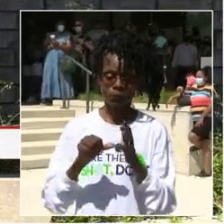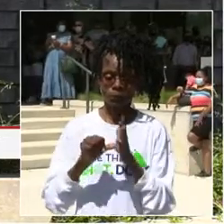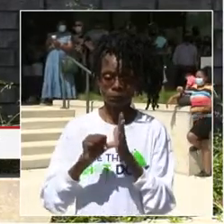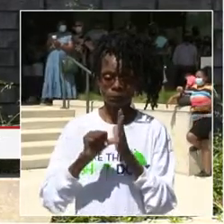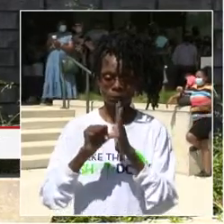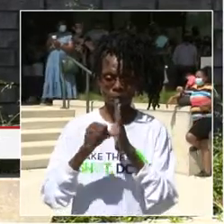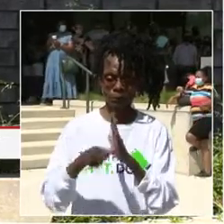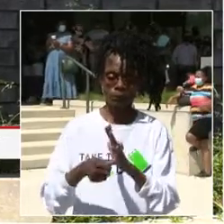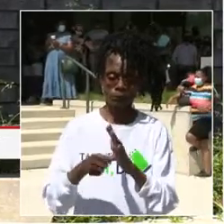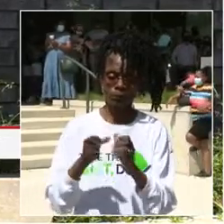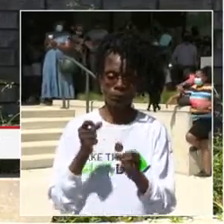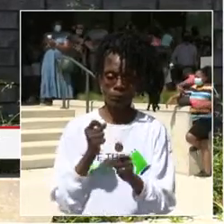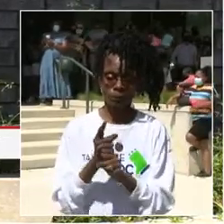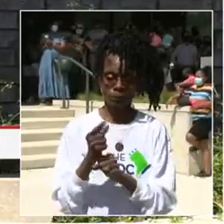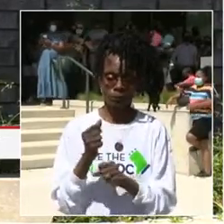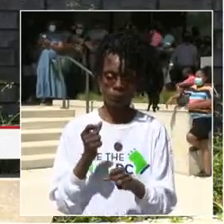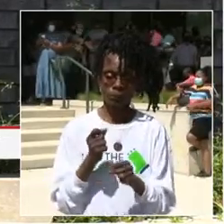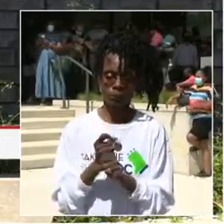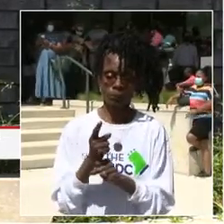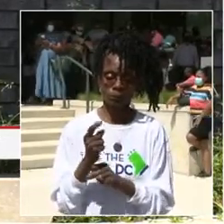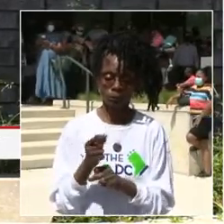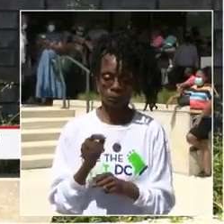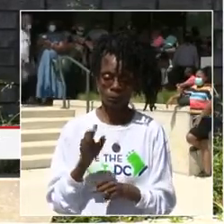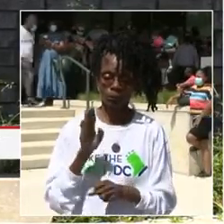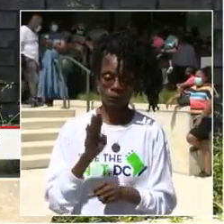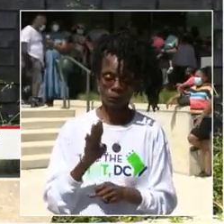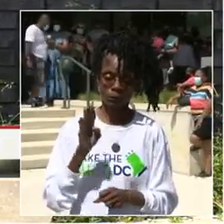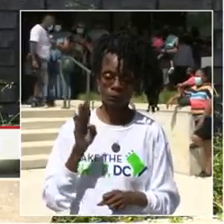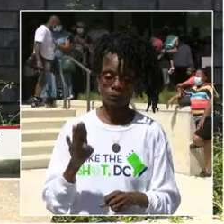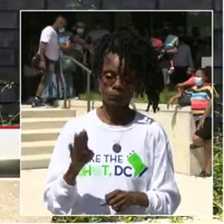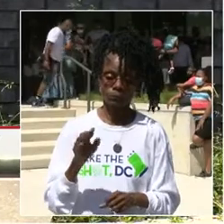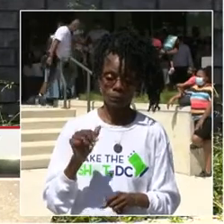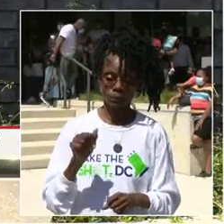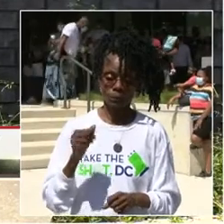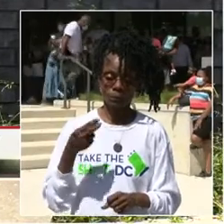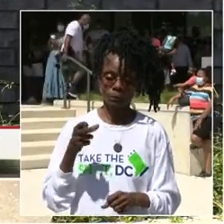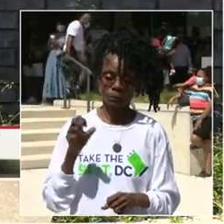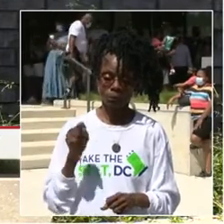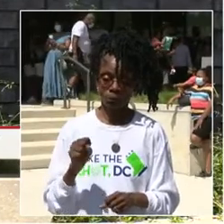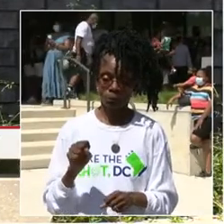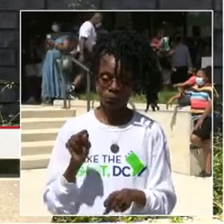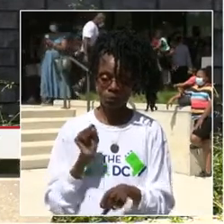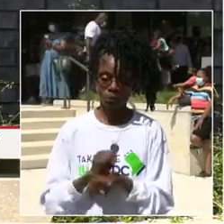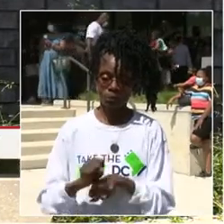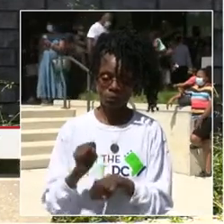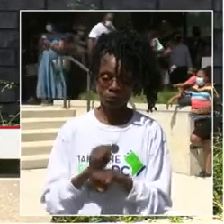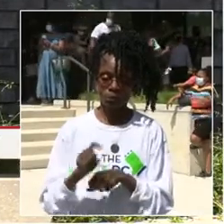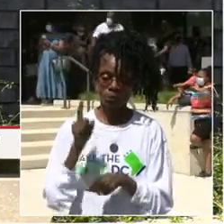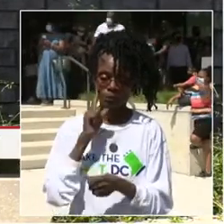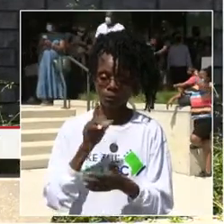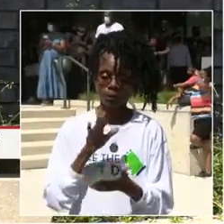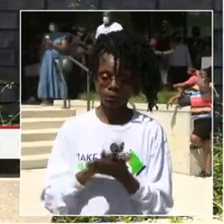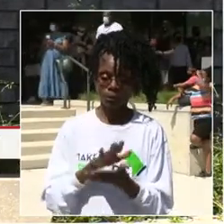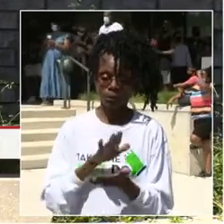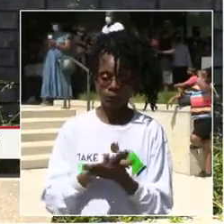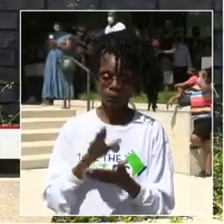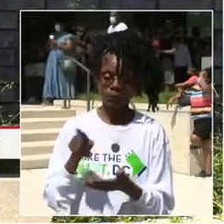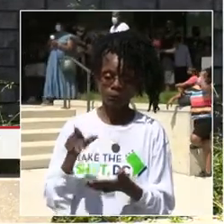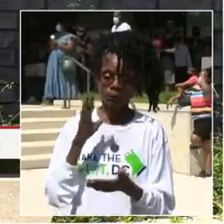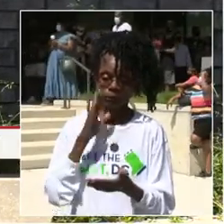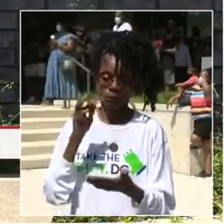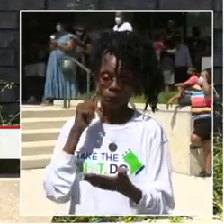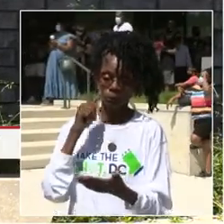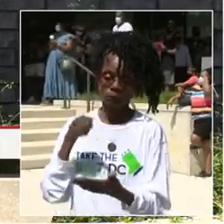after year that our Banneker students are putting in the academic work, and they're recognized for that academic work. And now